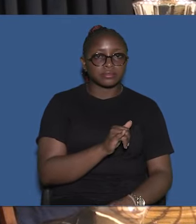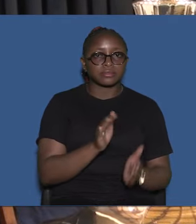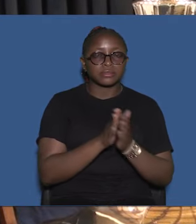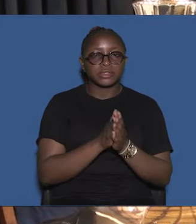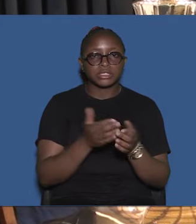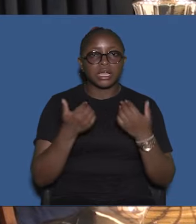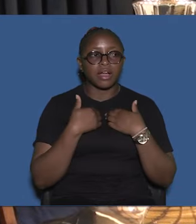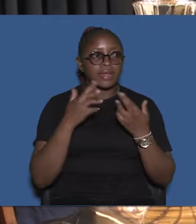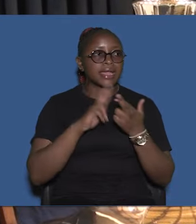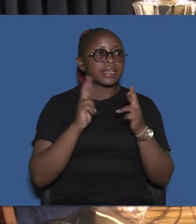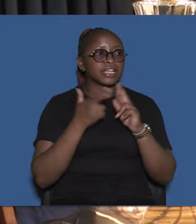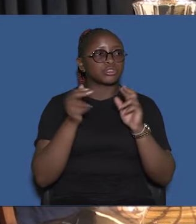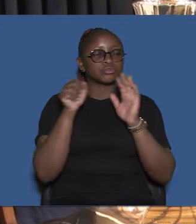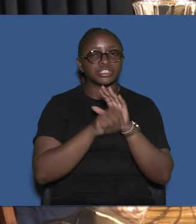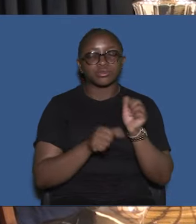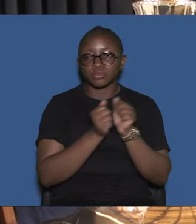relationship